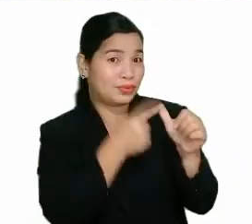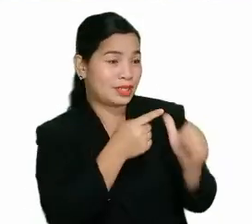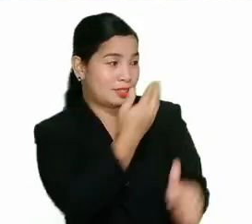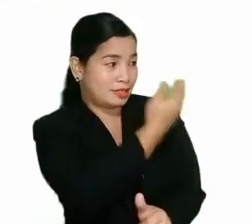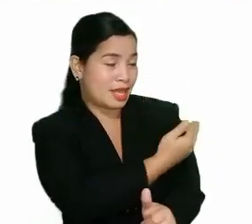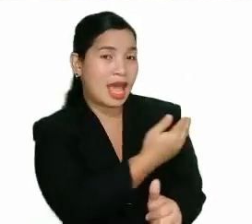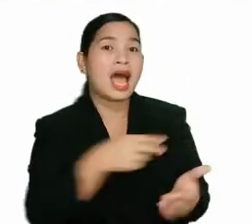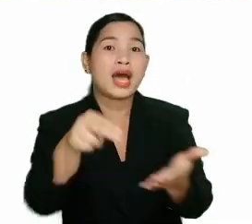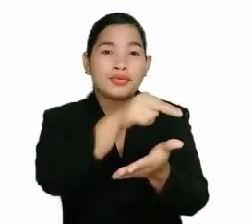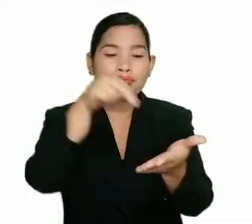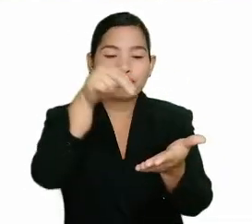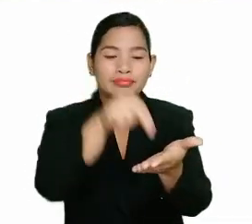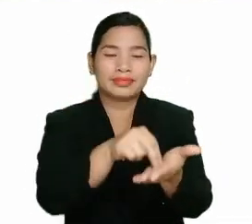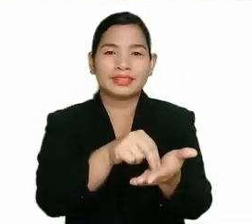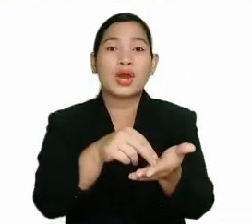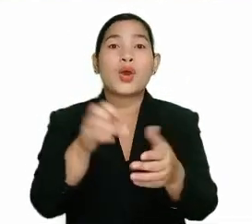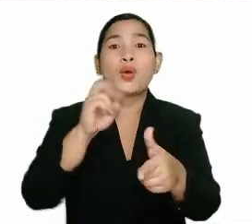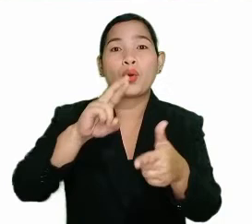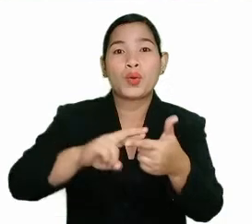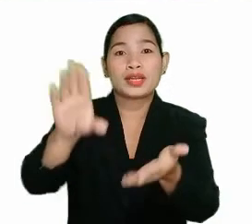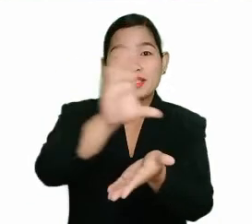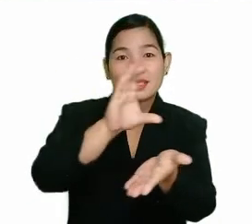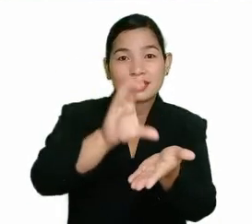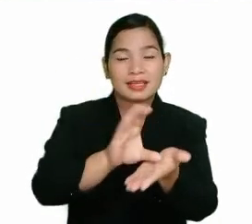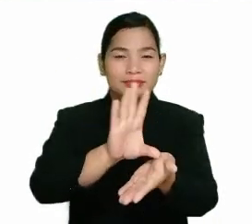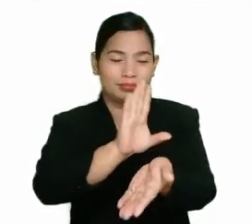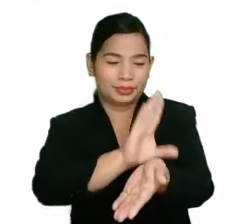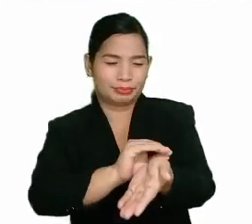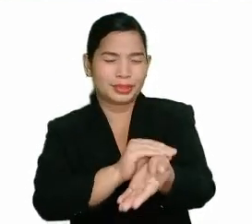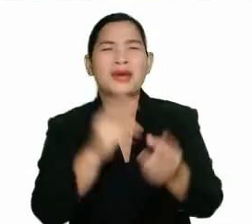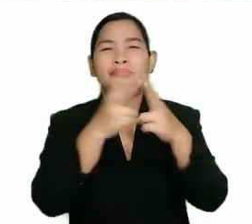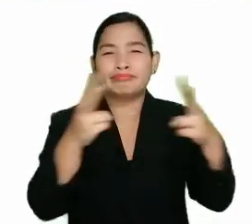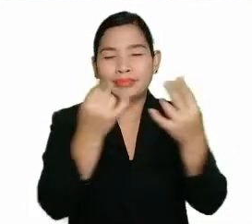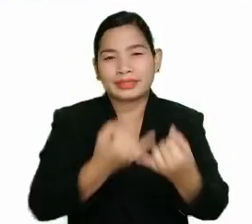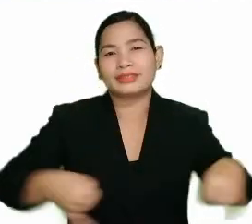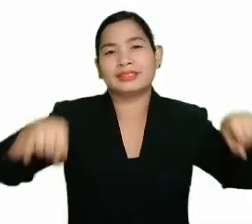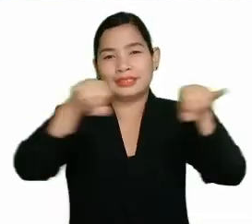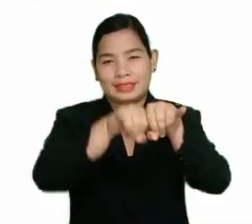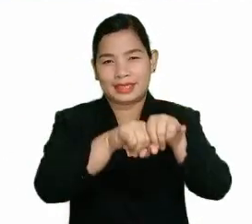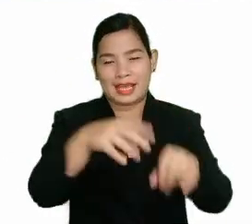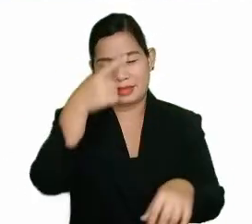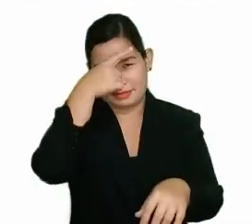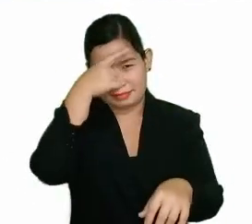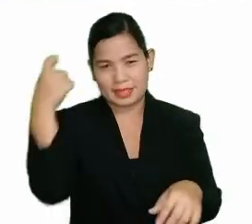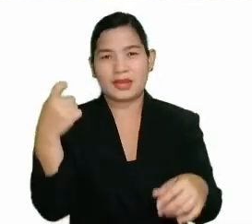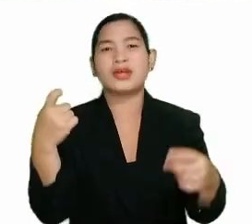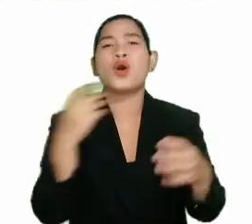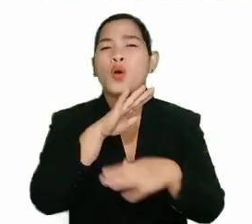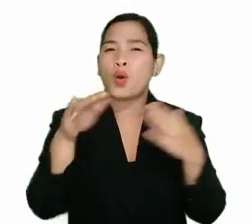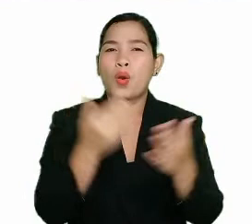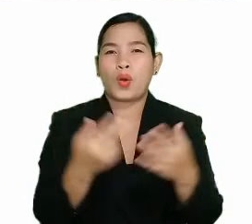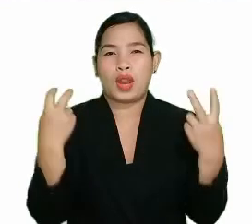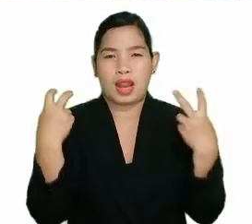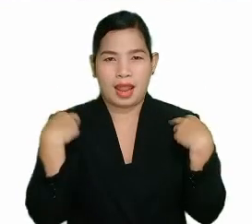cell. It is a very important part because it controls everything that occurs inside